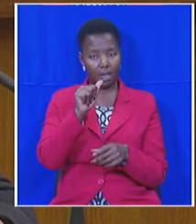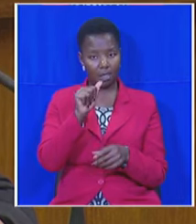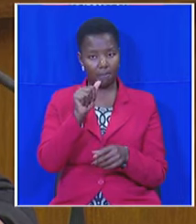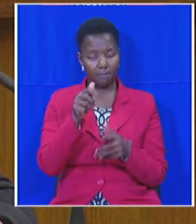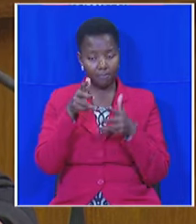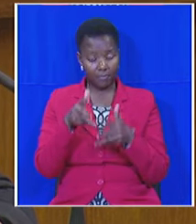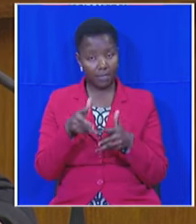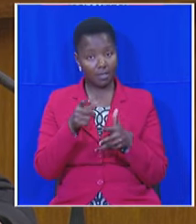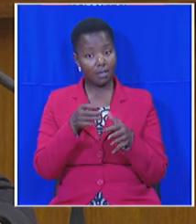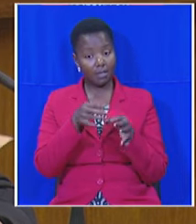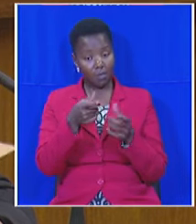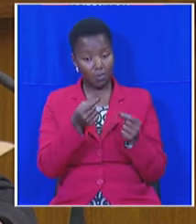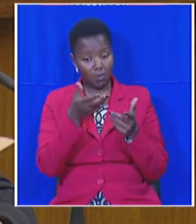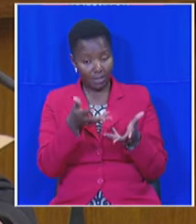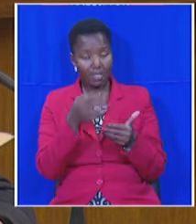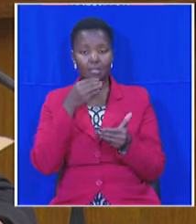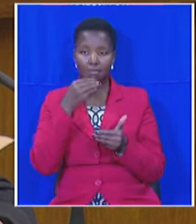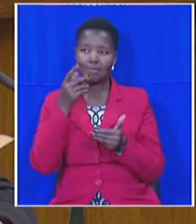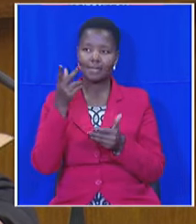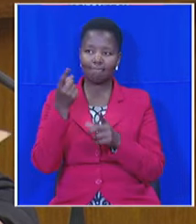ripple effect down to the lowest levels of the criminal courts.